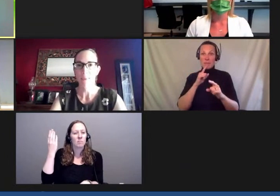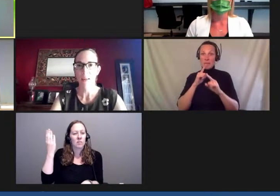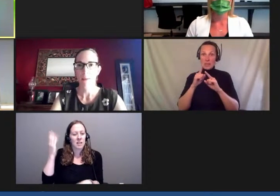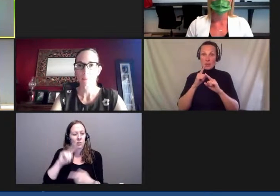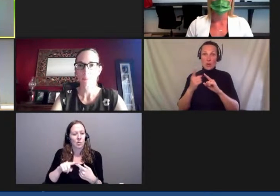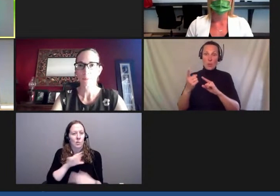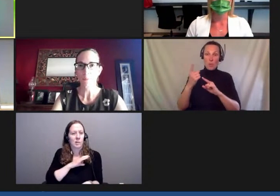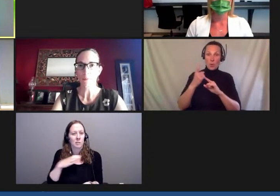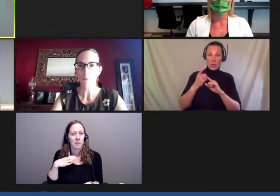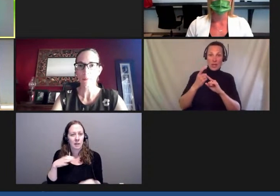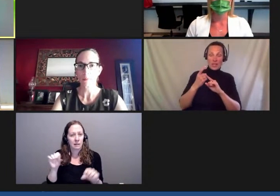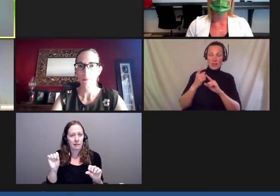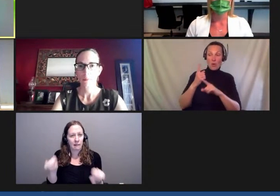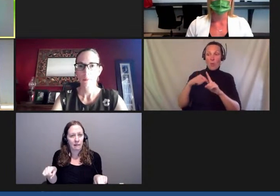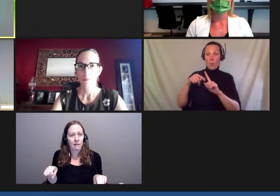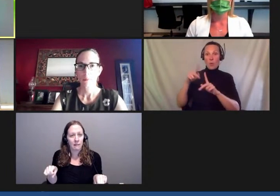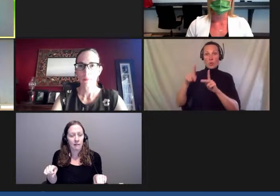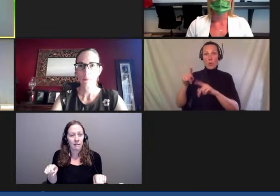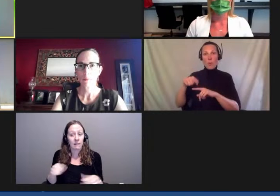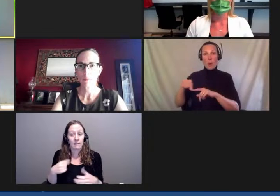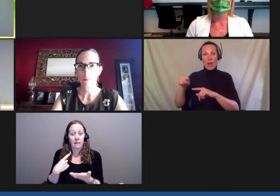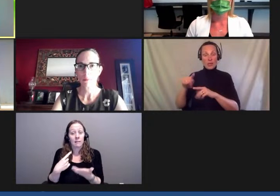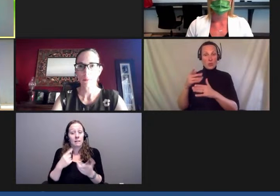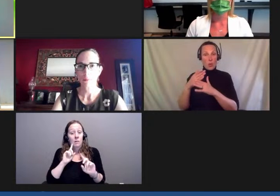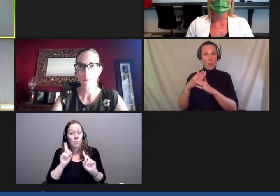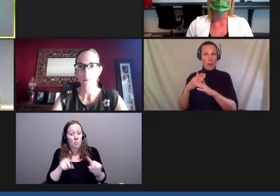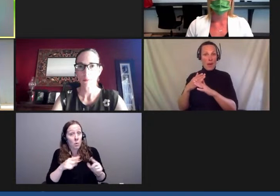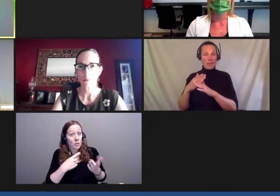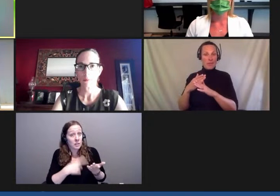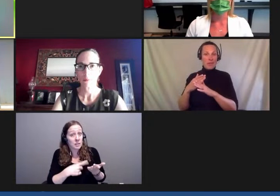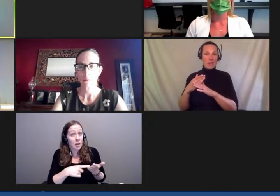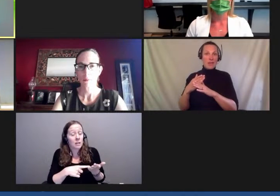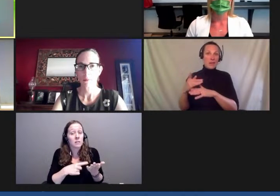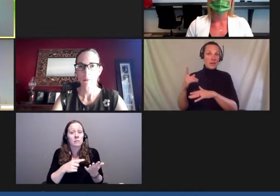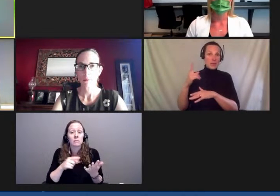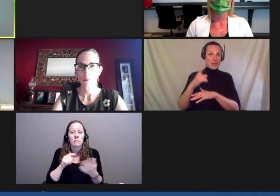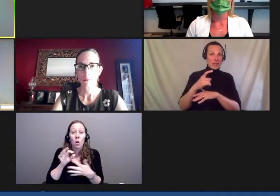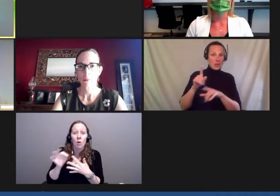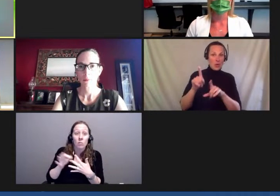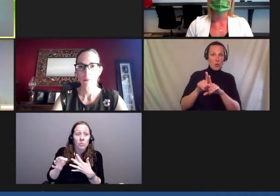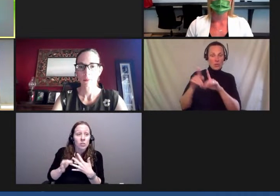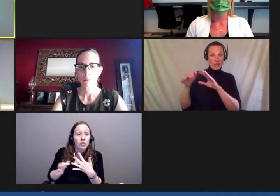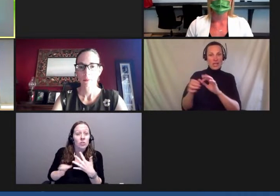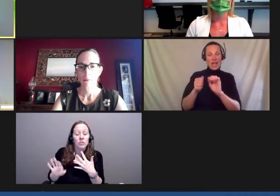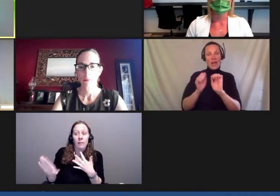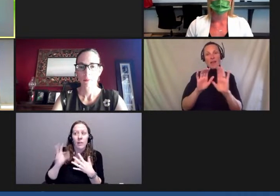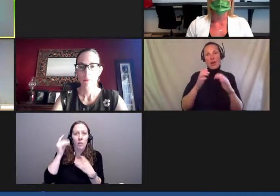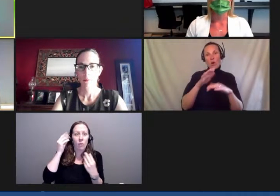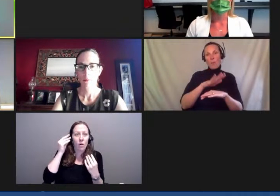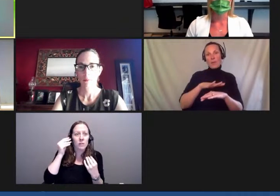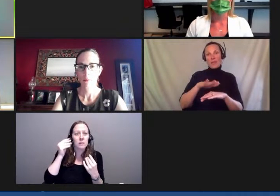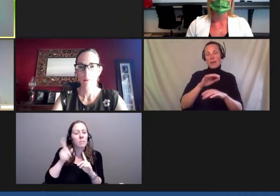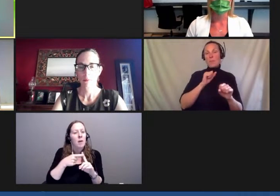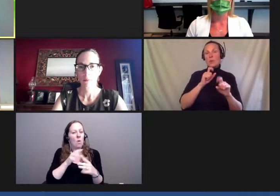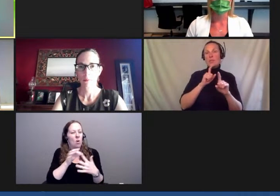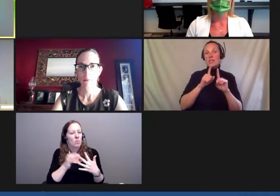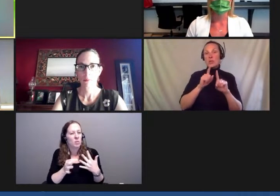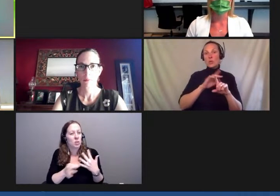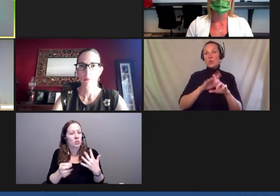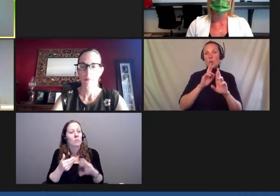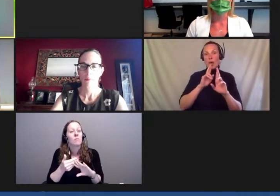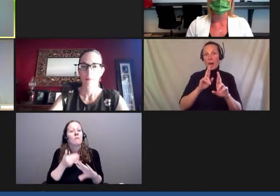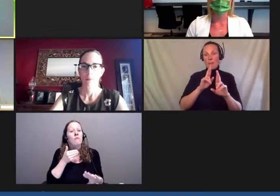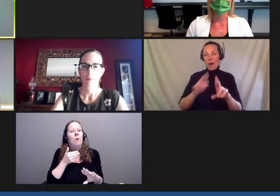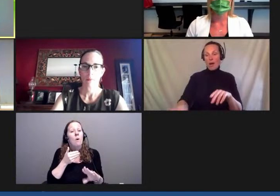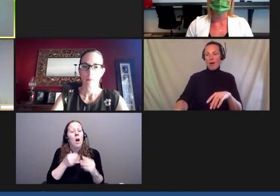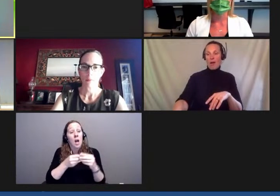committee and discuss the report and provide options, their thoughts on some of the options in the list before we get to a